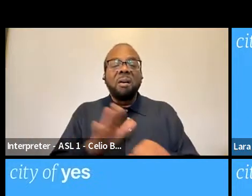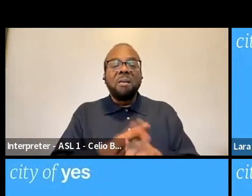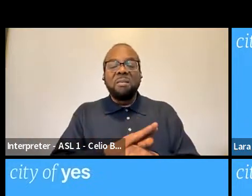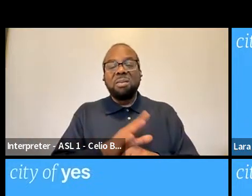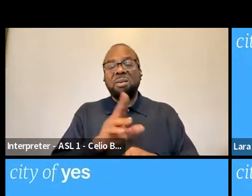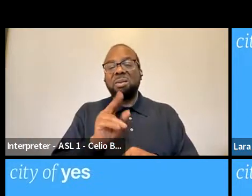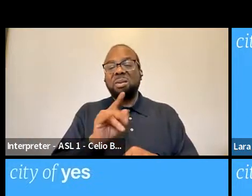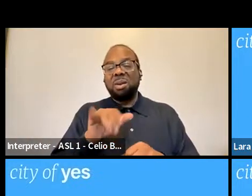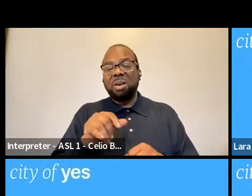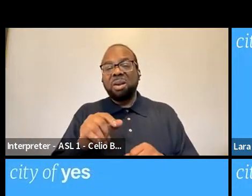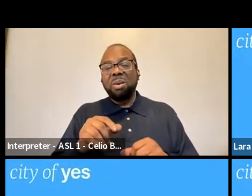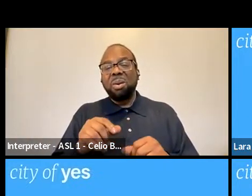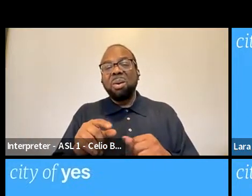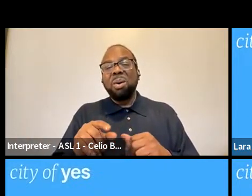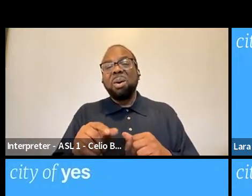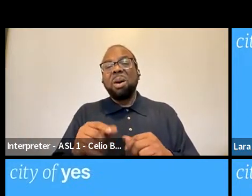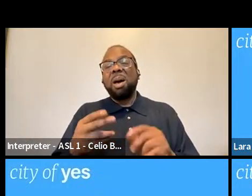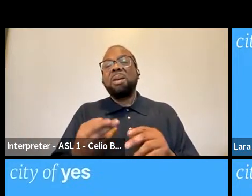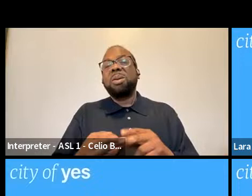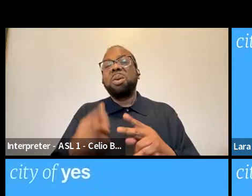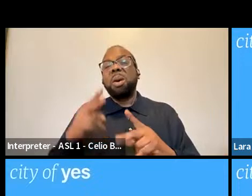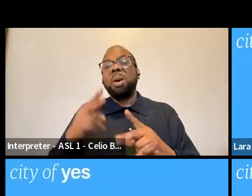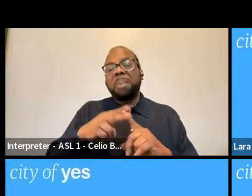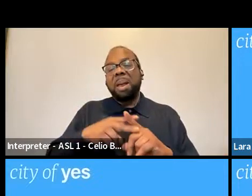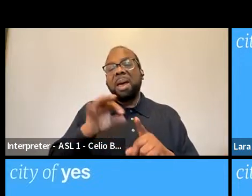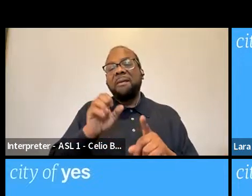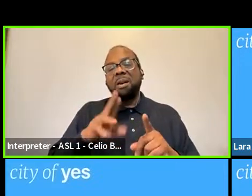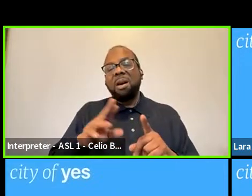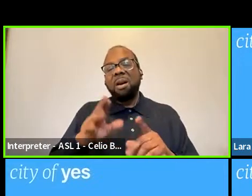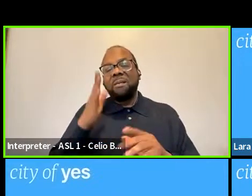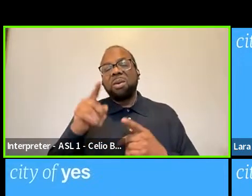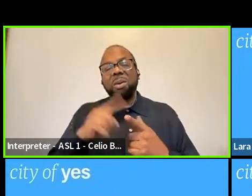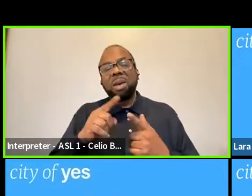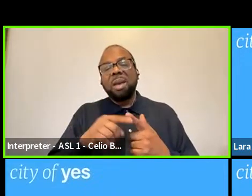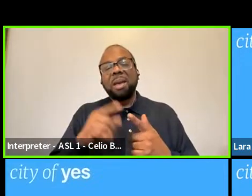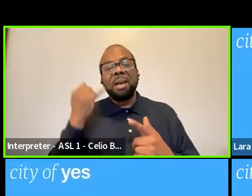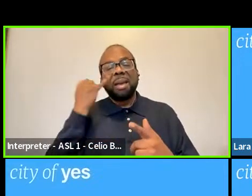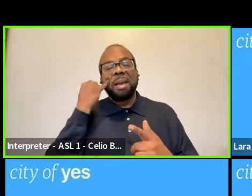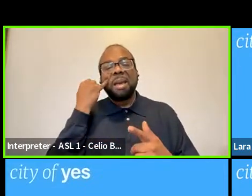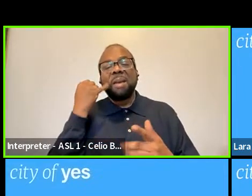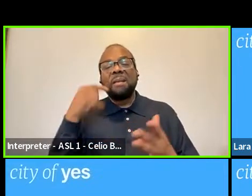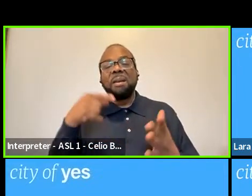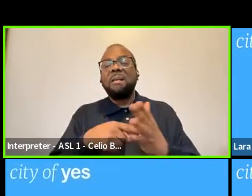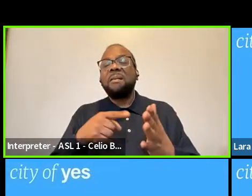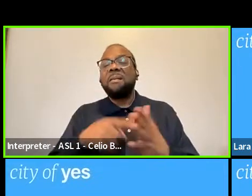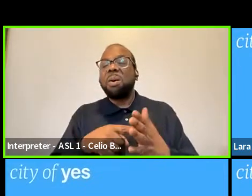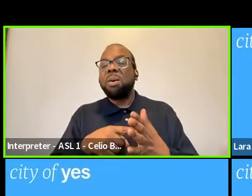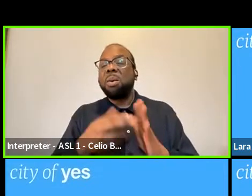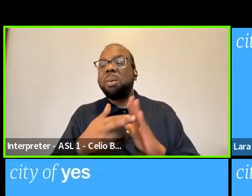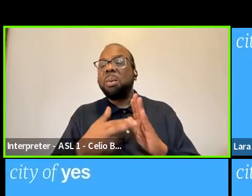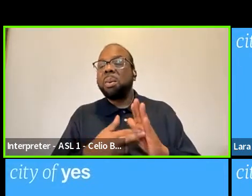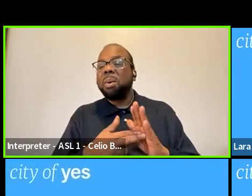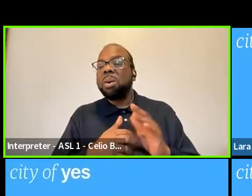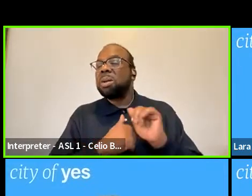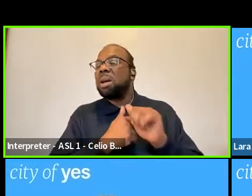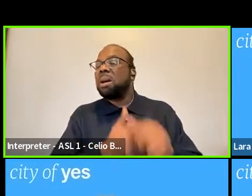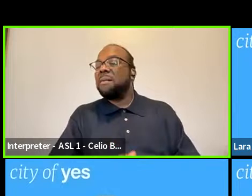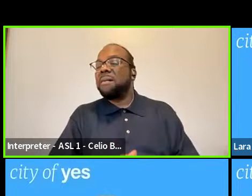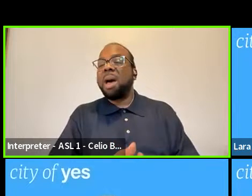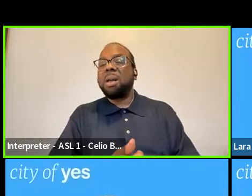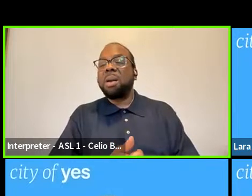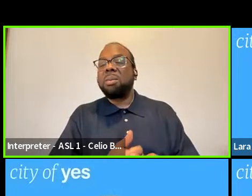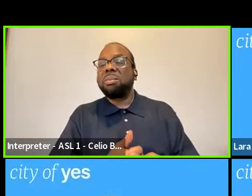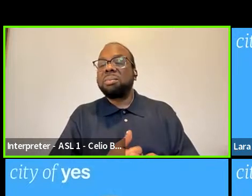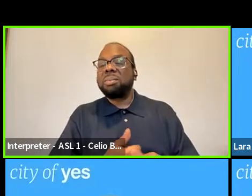future. Two, if that zoning district includes affordability mandates in line with mandatory inclusionary housing.